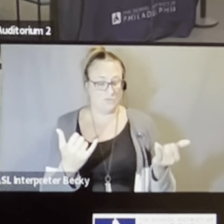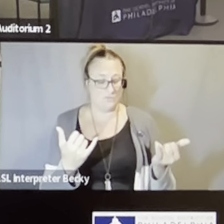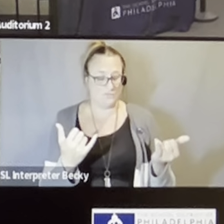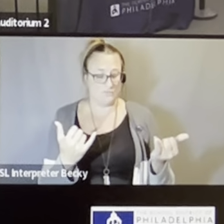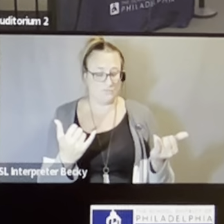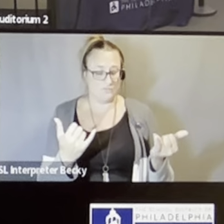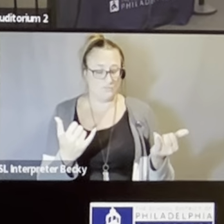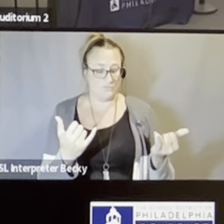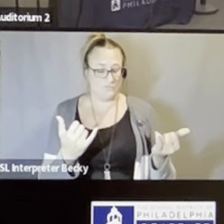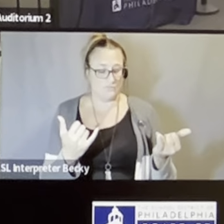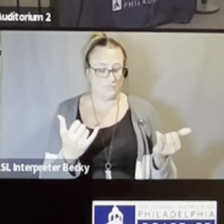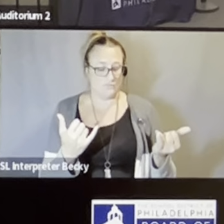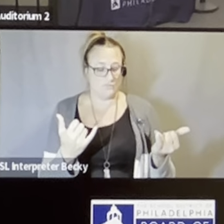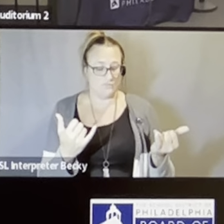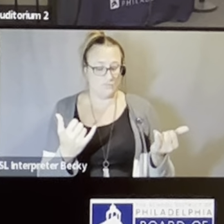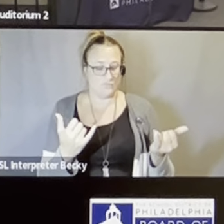through